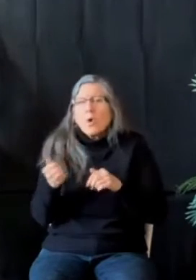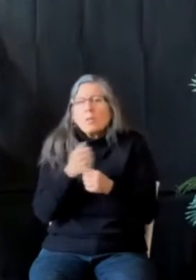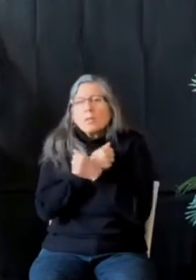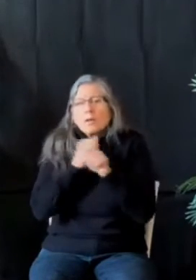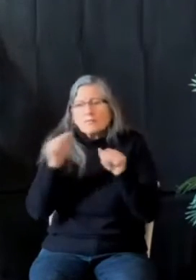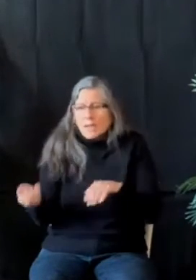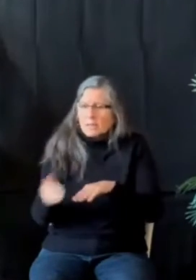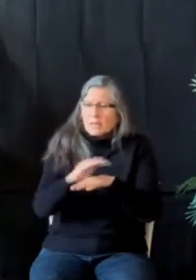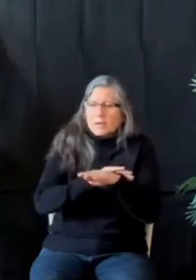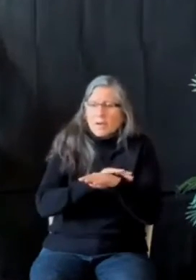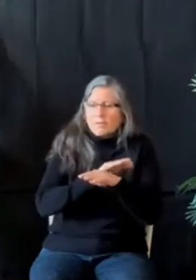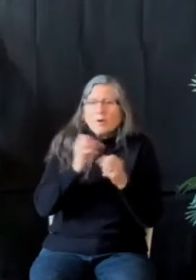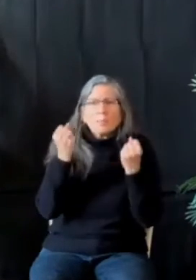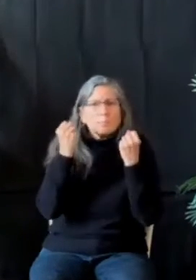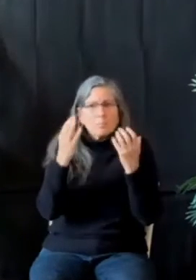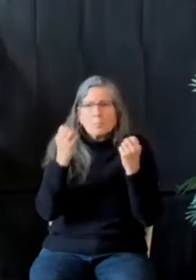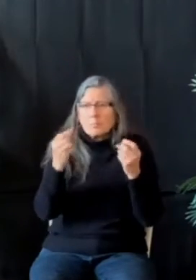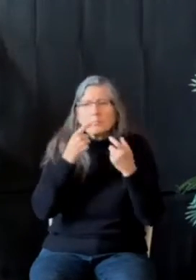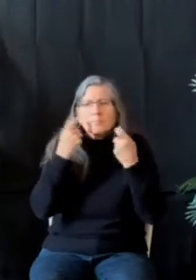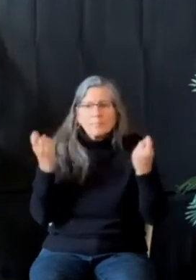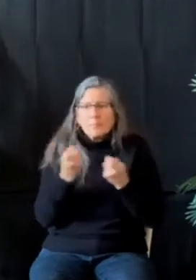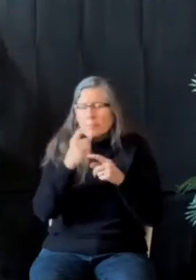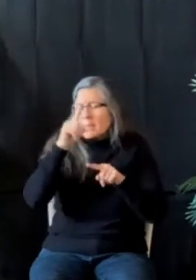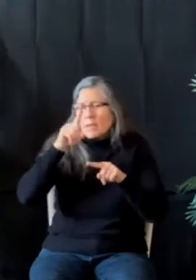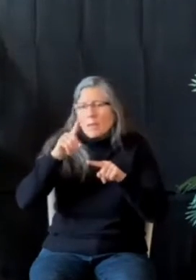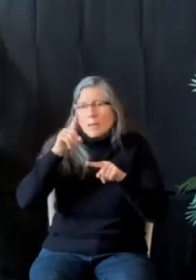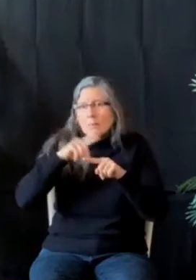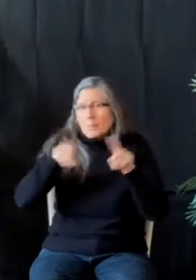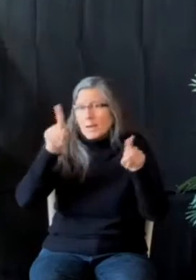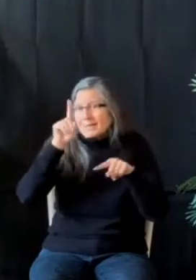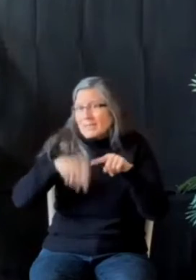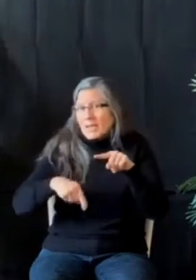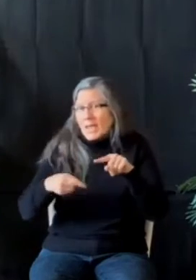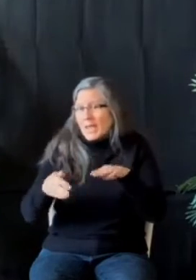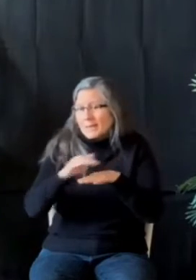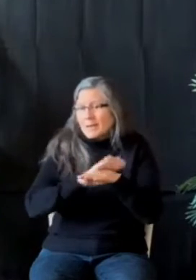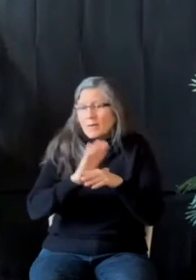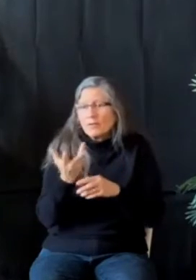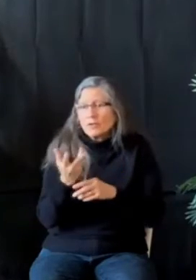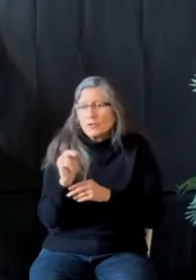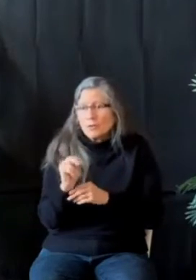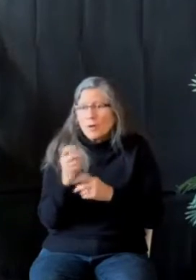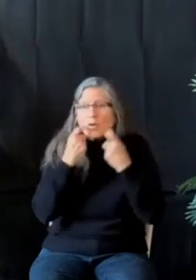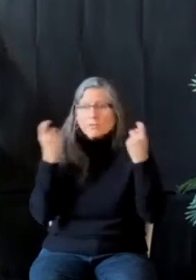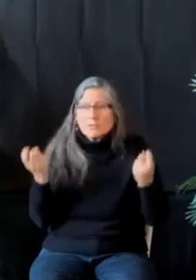multitude of sins. But you cannot cover your own sins.